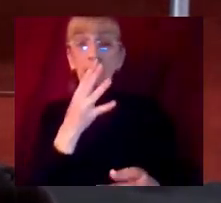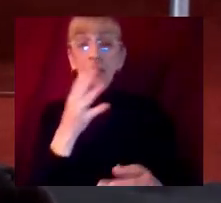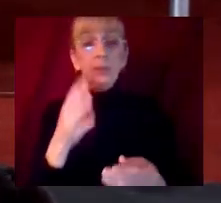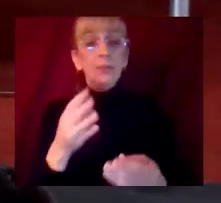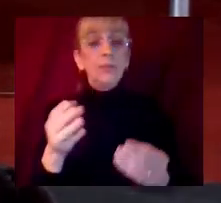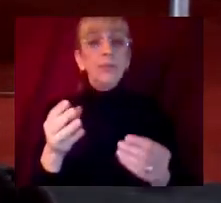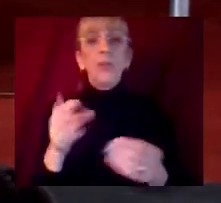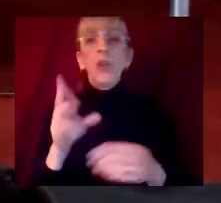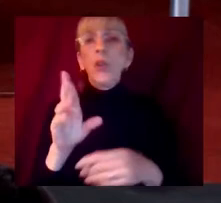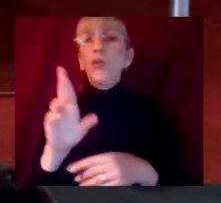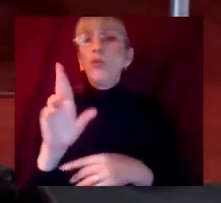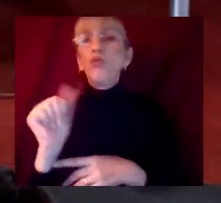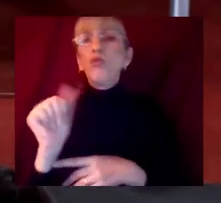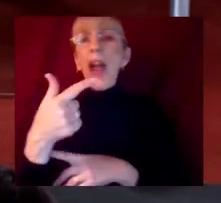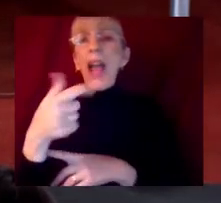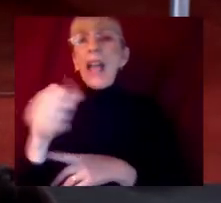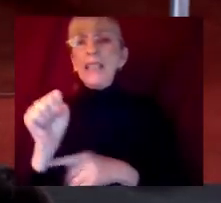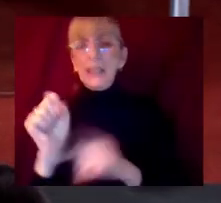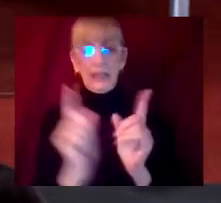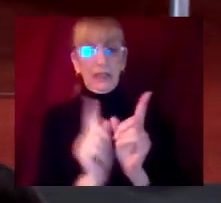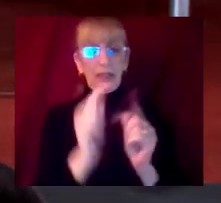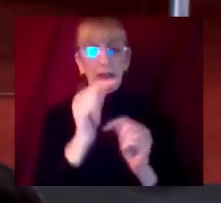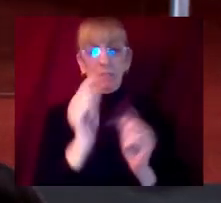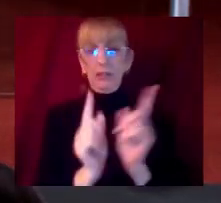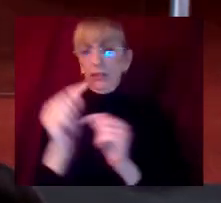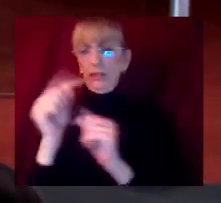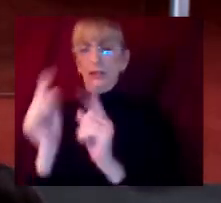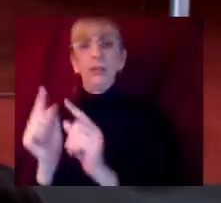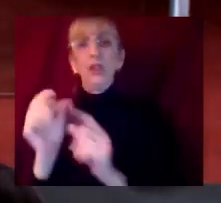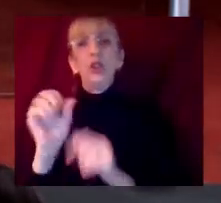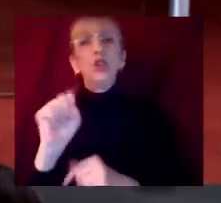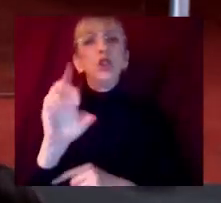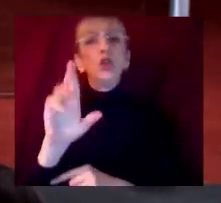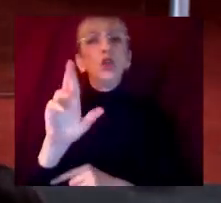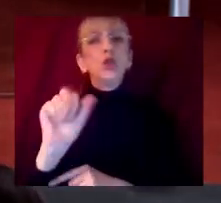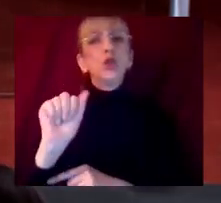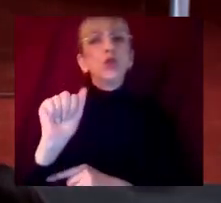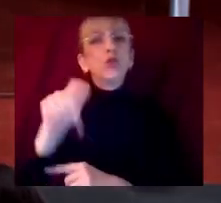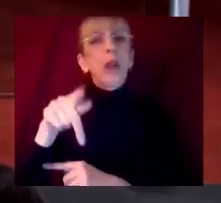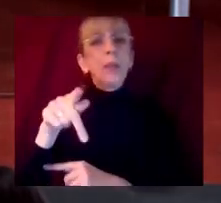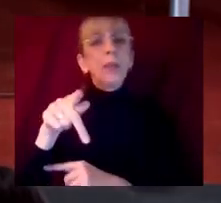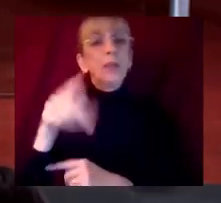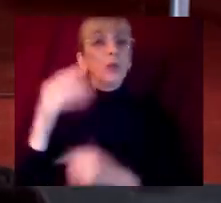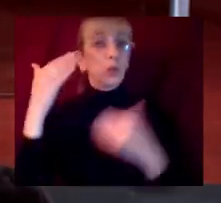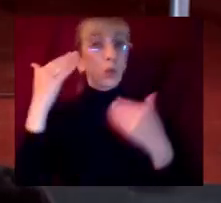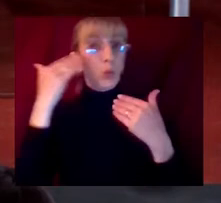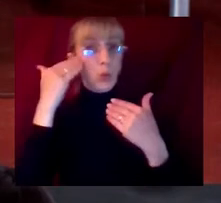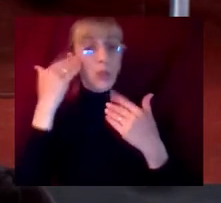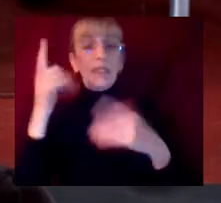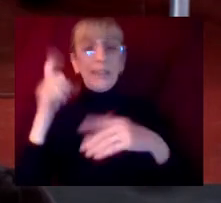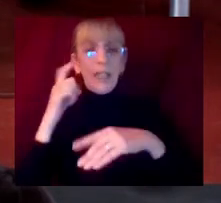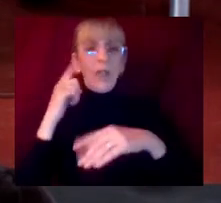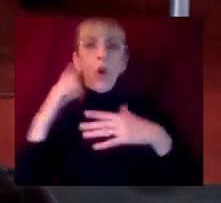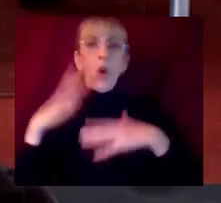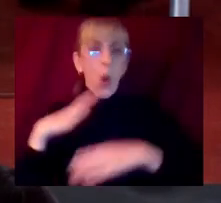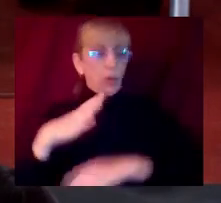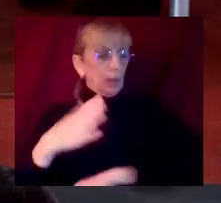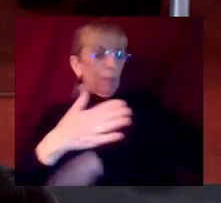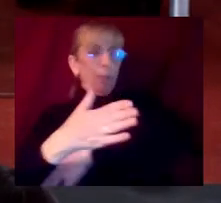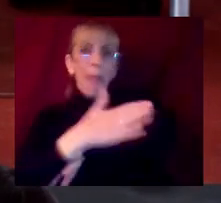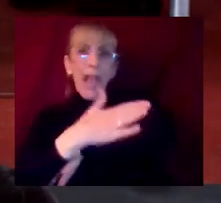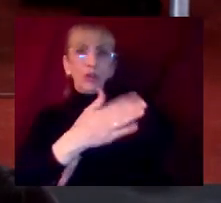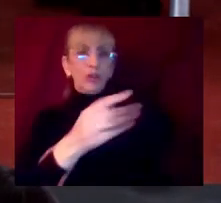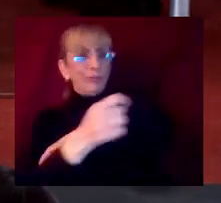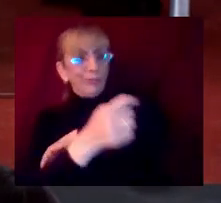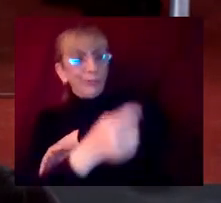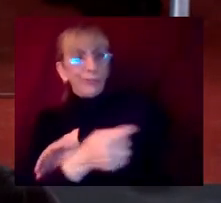she had a bunch of kids and she needed them for patching and all that. So anyway, this particular time she made this